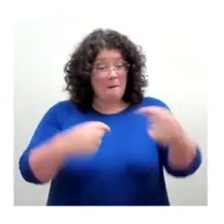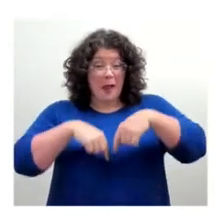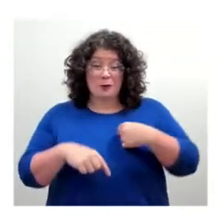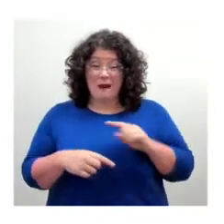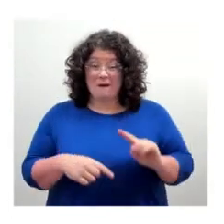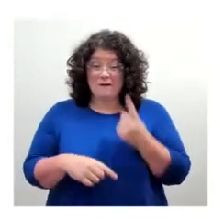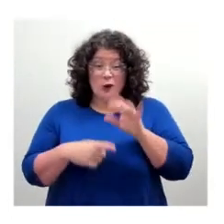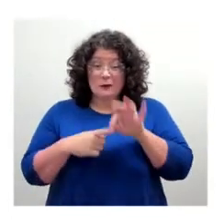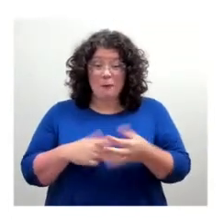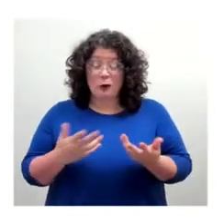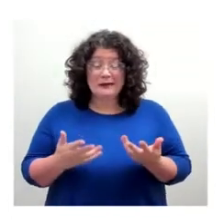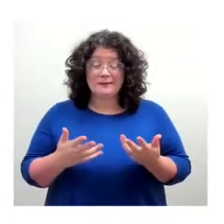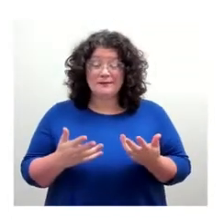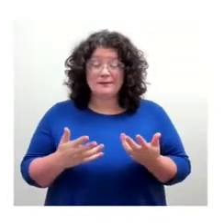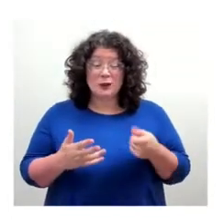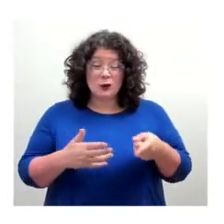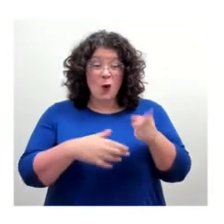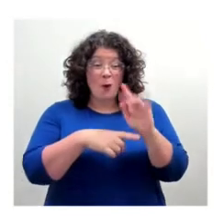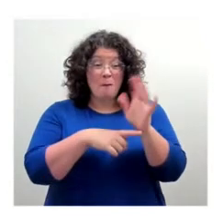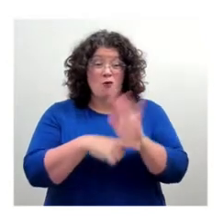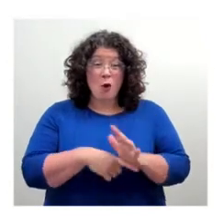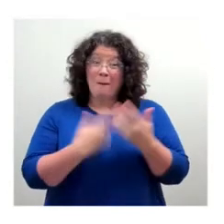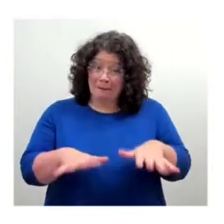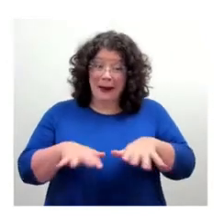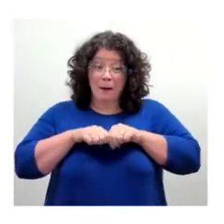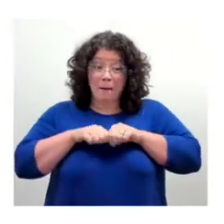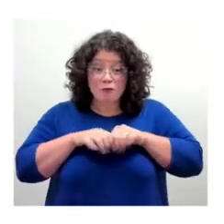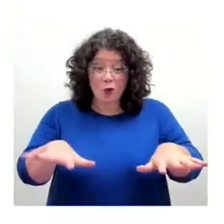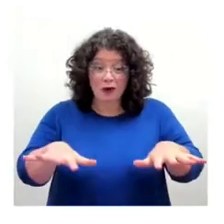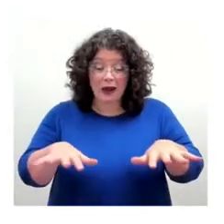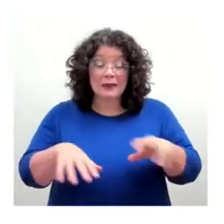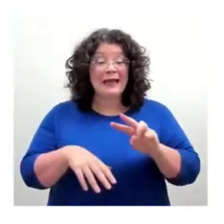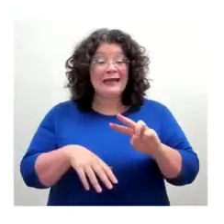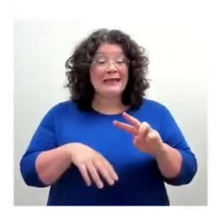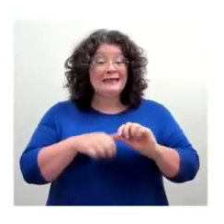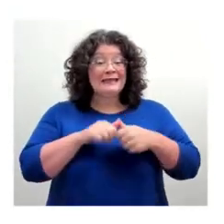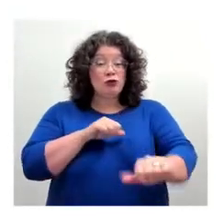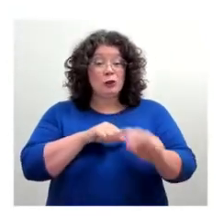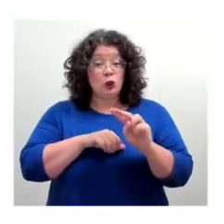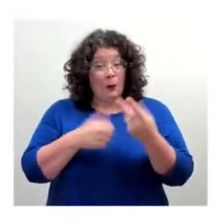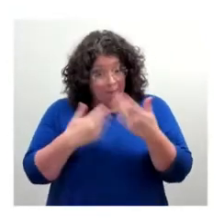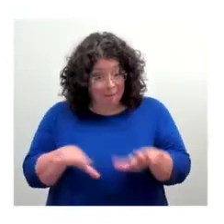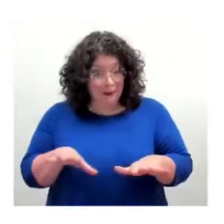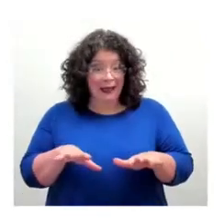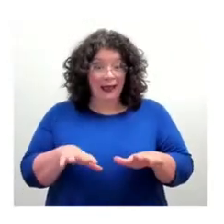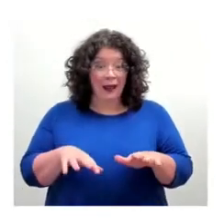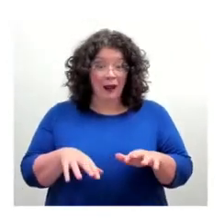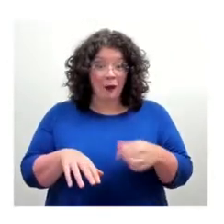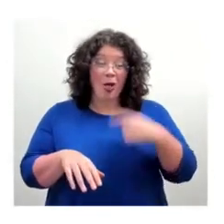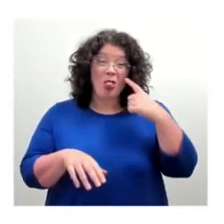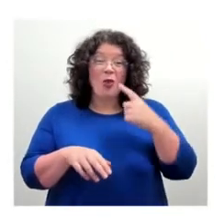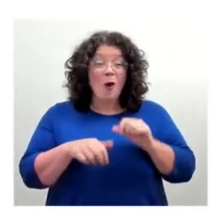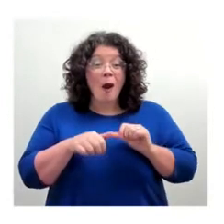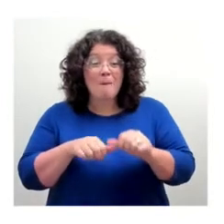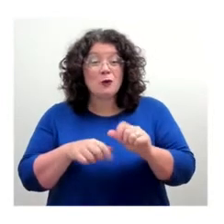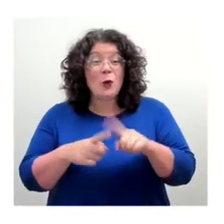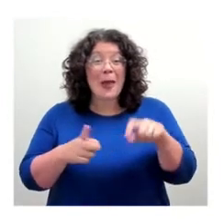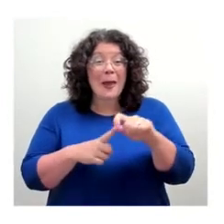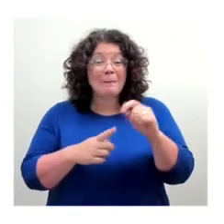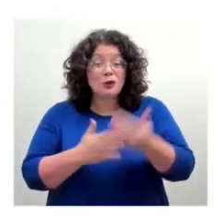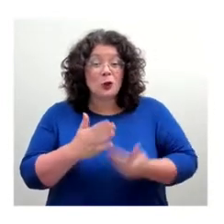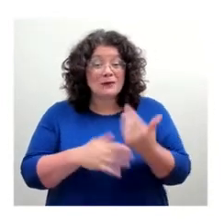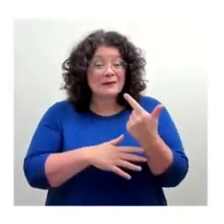series wasn't available on demand. There was only part of it available on demand. So I think from episode 4 onwards. So she had to make a decision. Does she